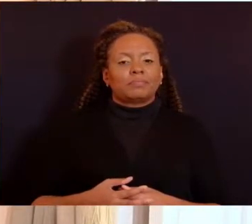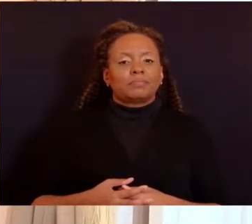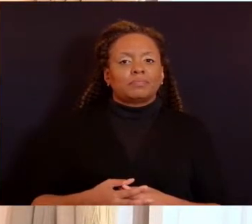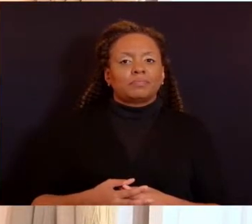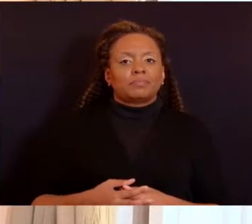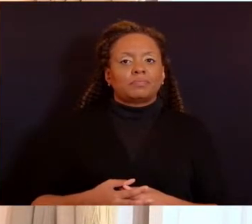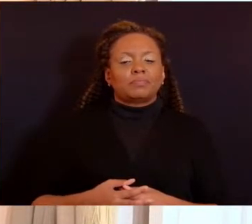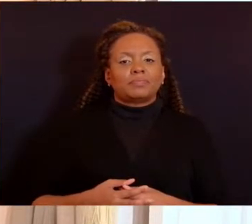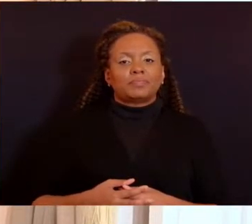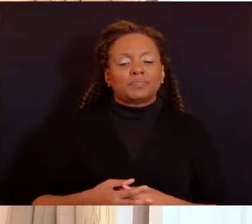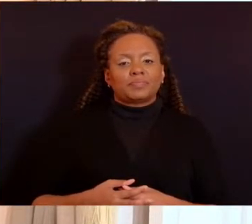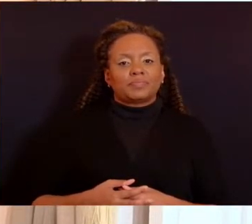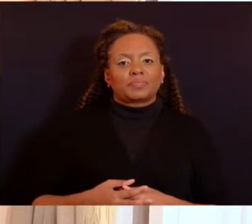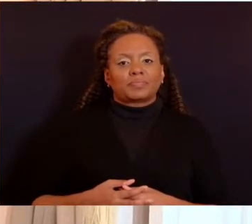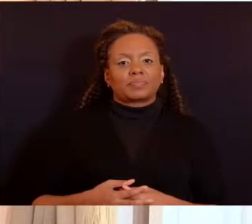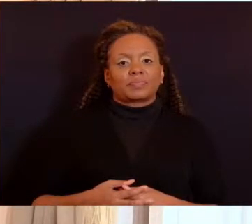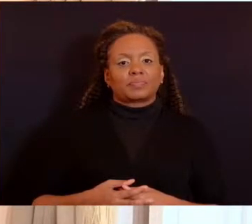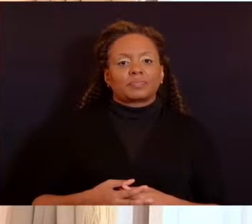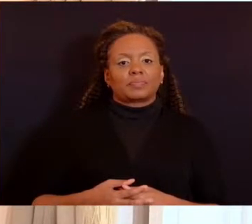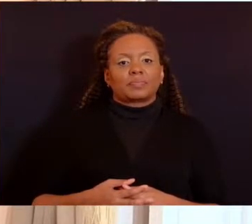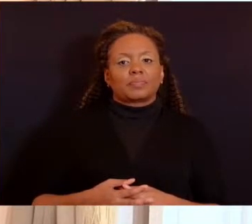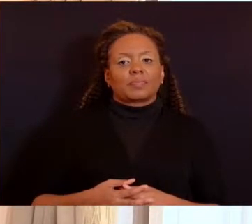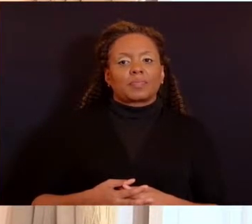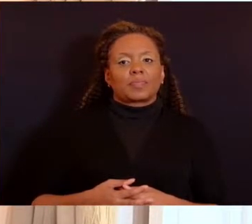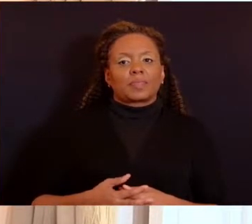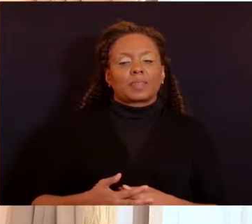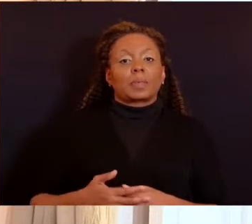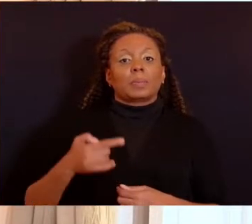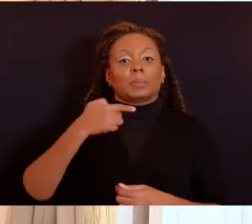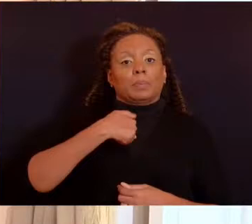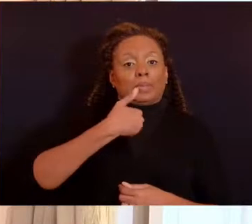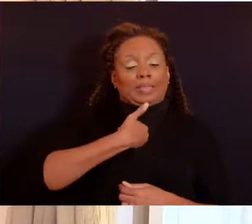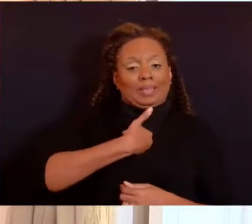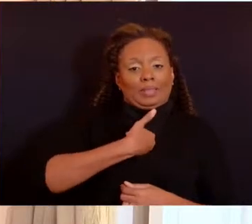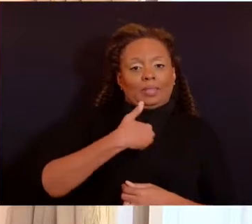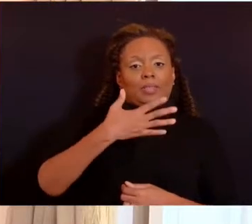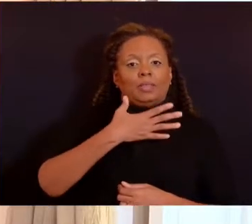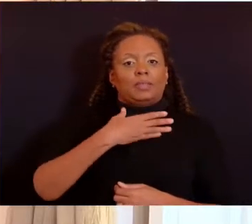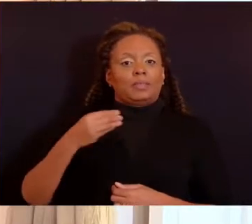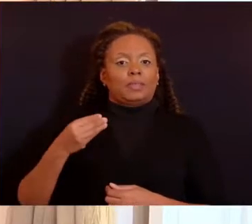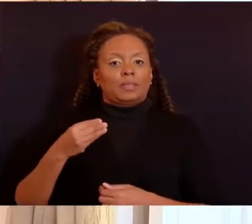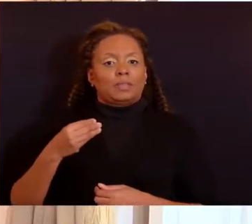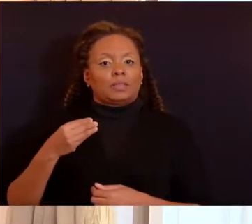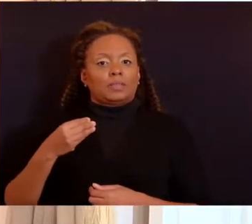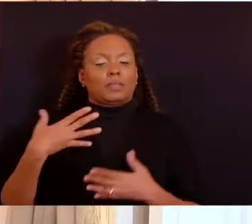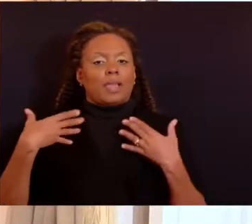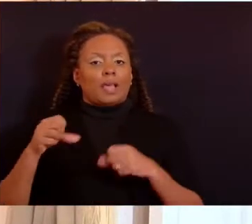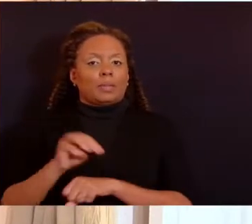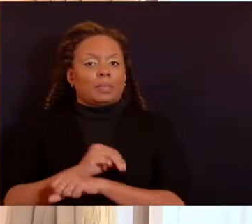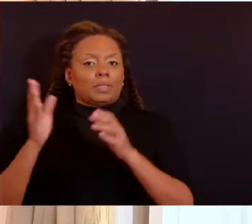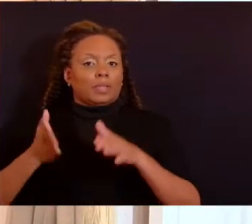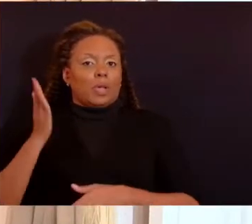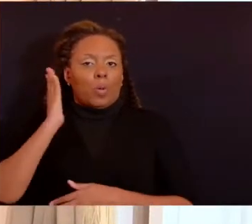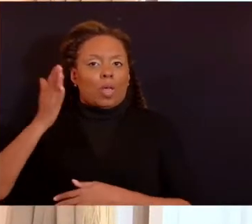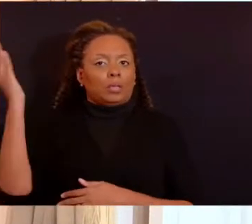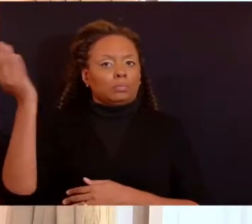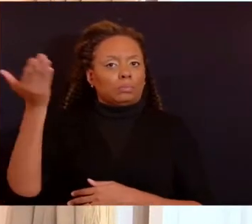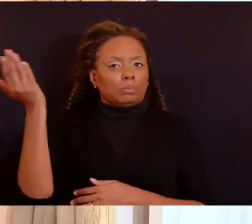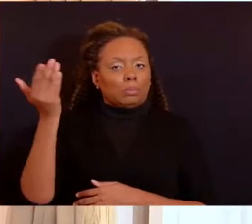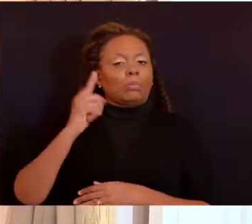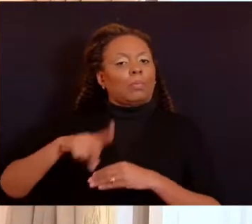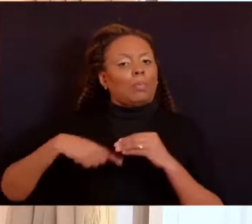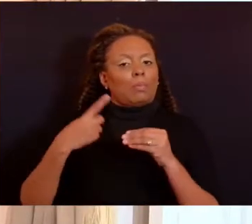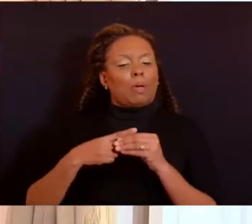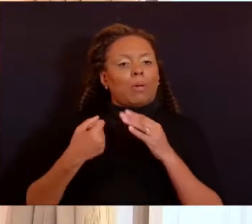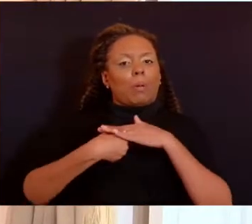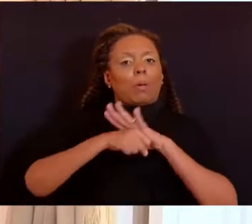I anticipate that Minister Jeffrey Bostic and myself will be addressing you in the next 2-3 days on COVID-related